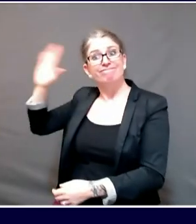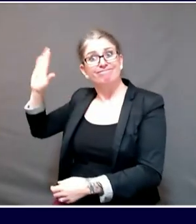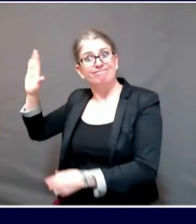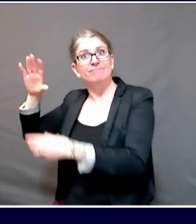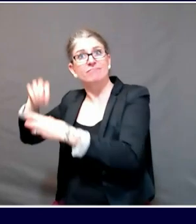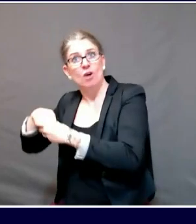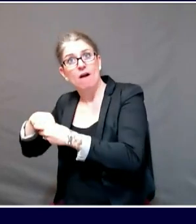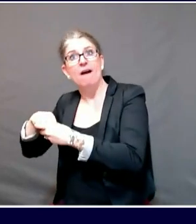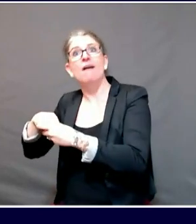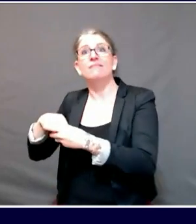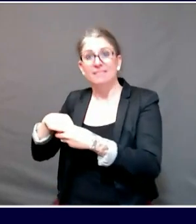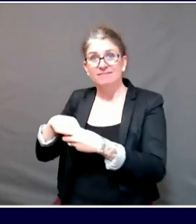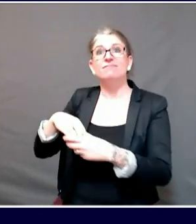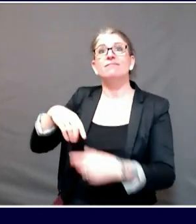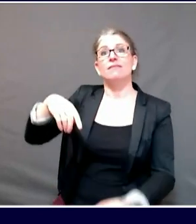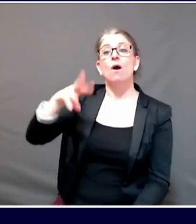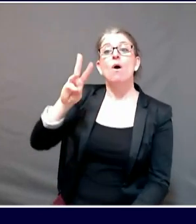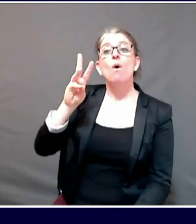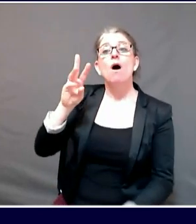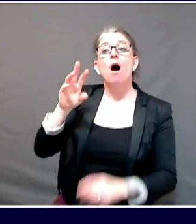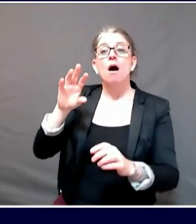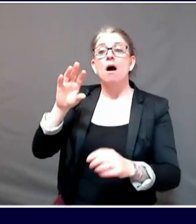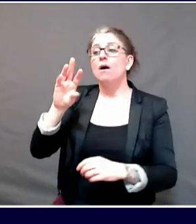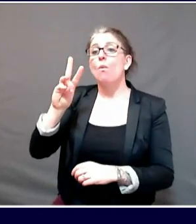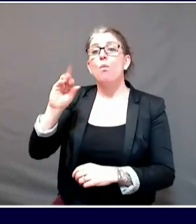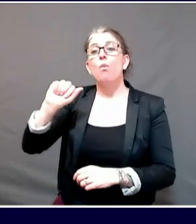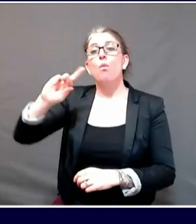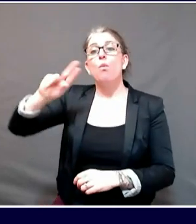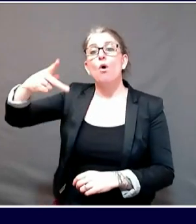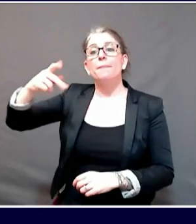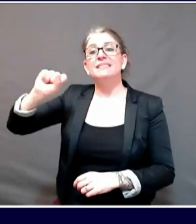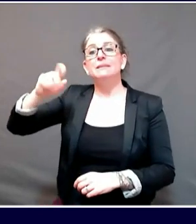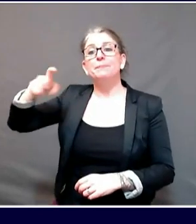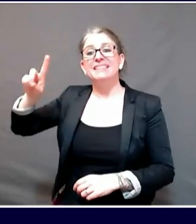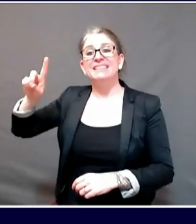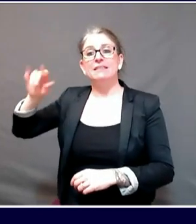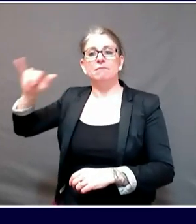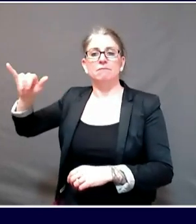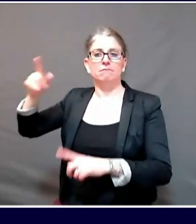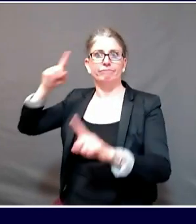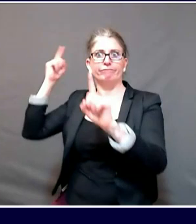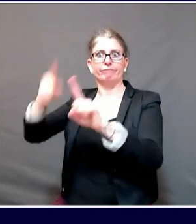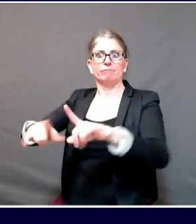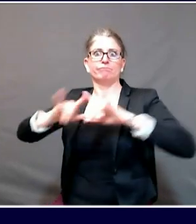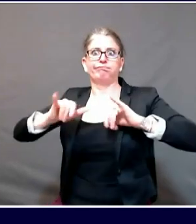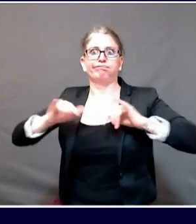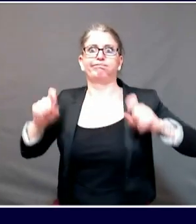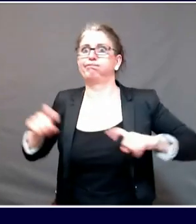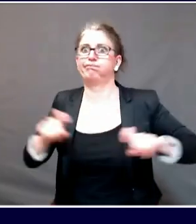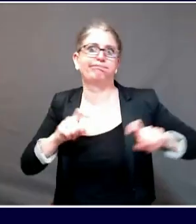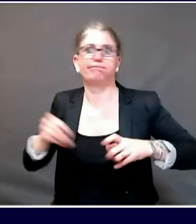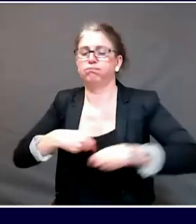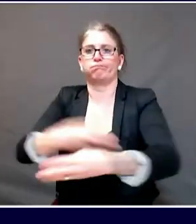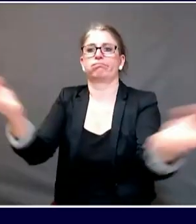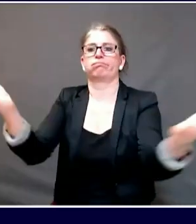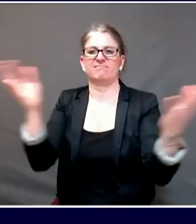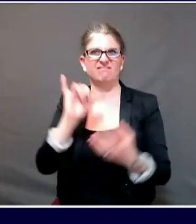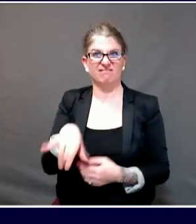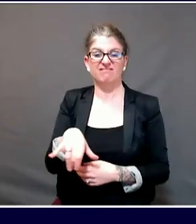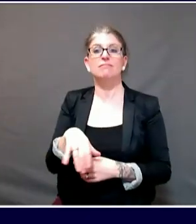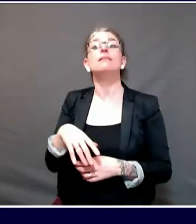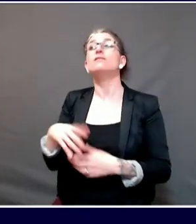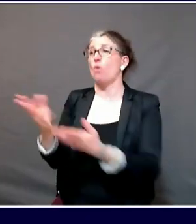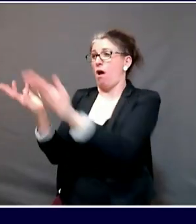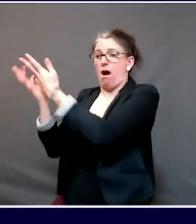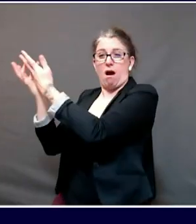clinics. Steve, a moment ago, I mentioned in connection to Joe Lawler's question that there were a certain number